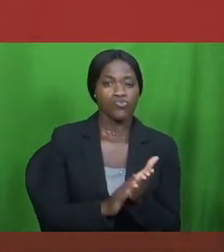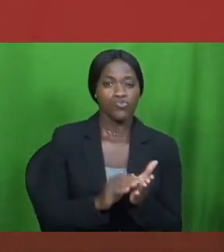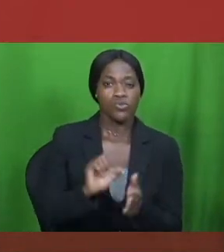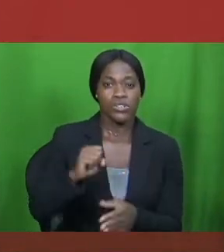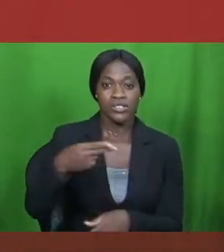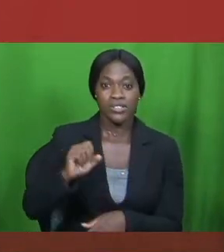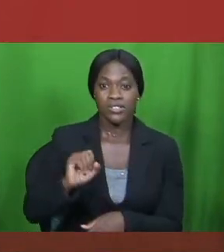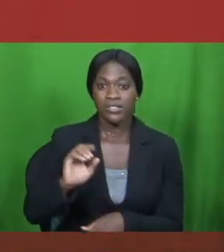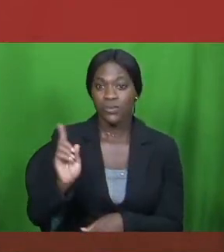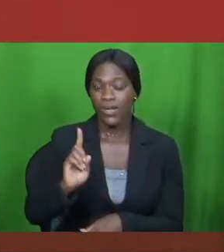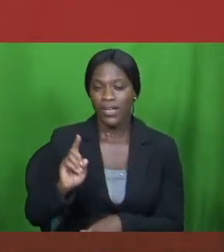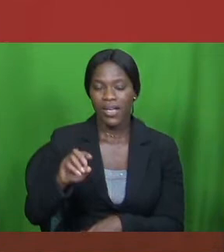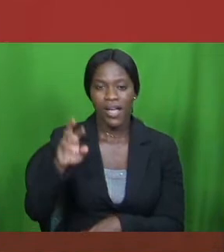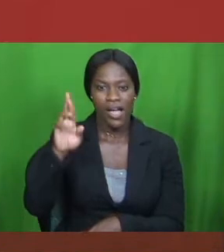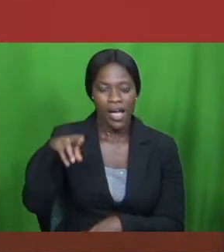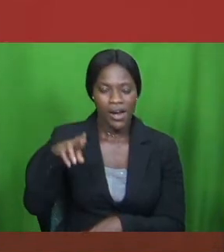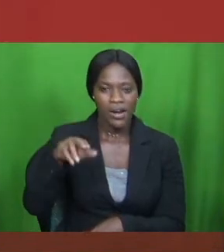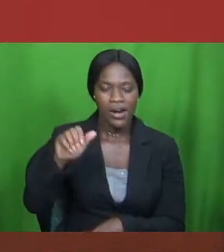Bleu,